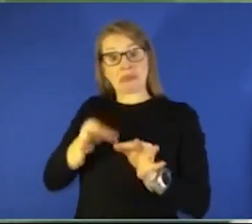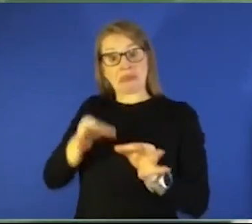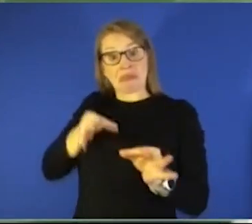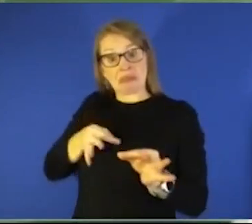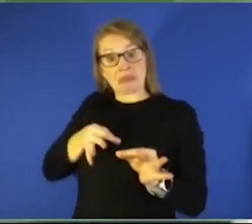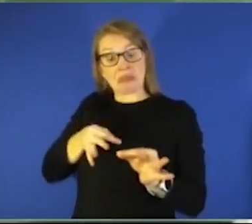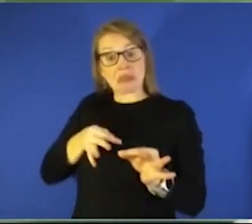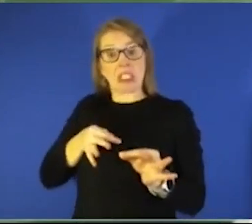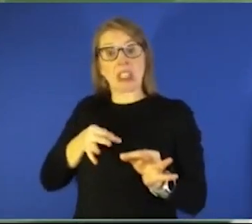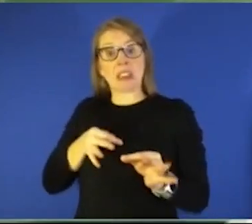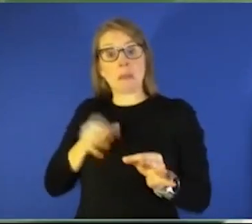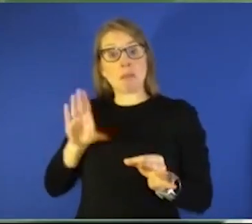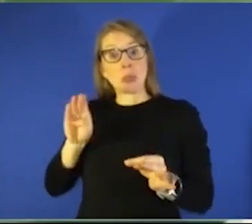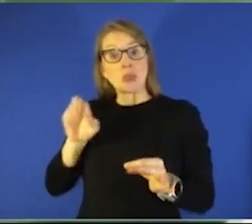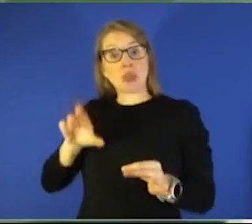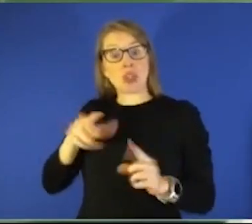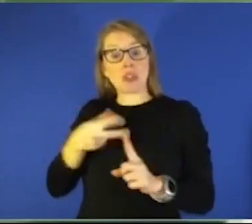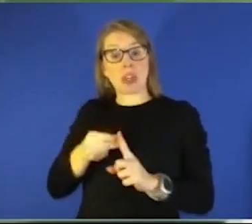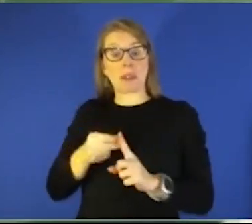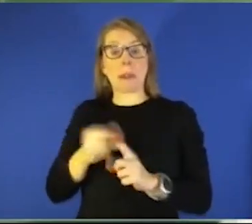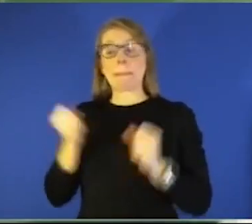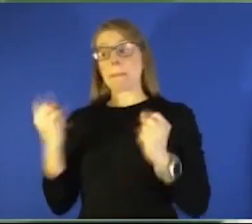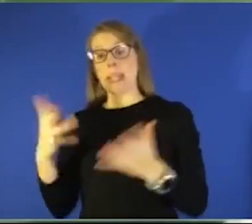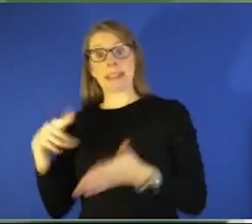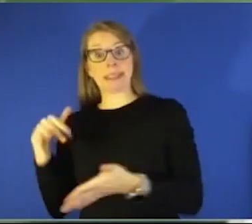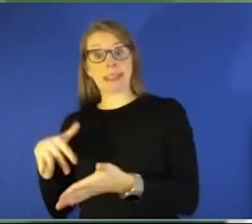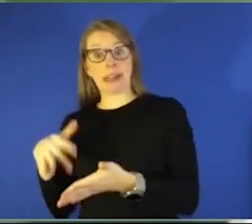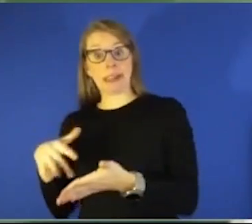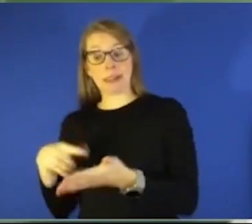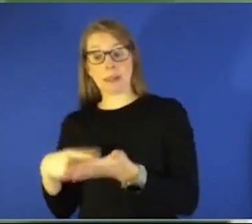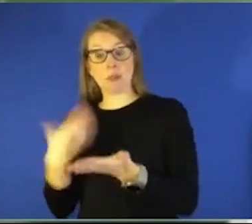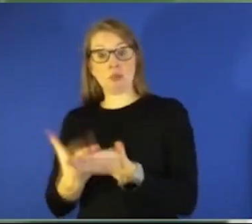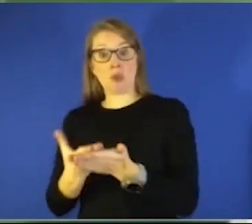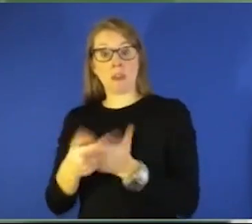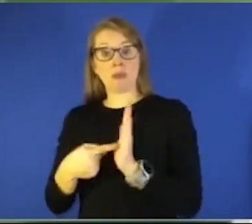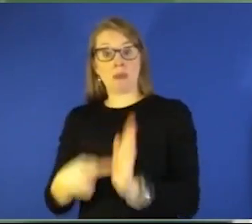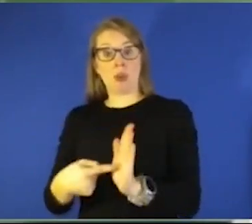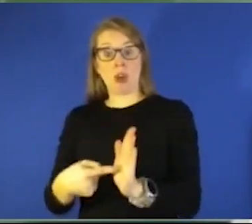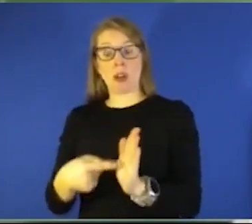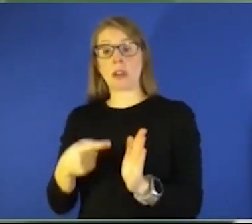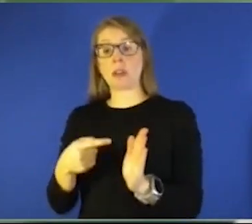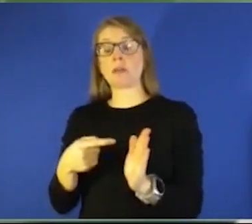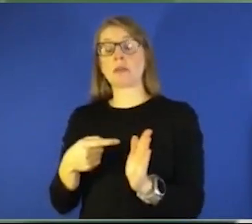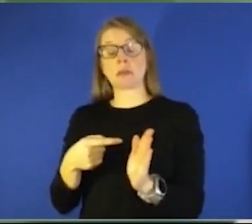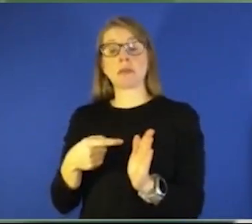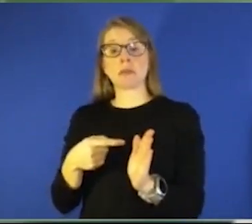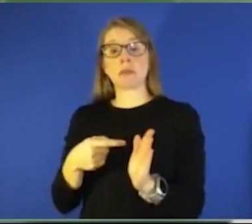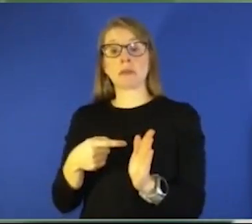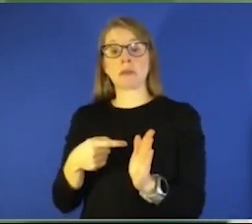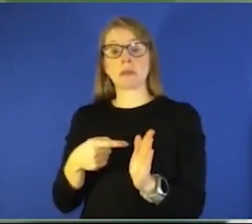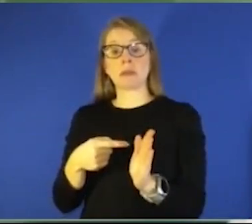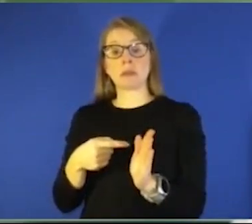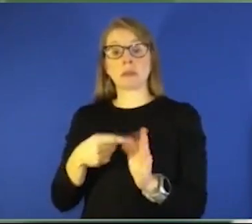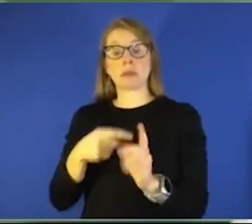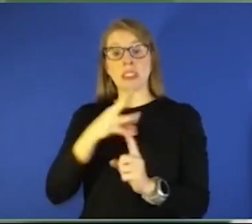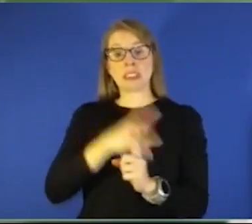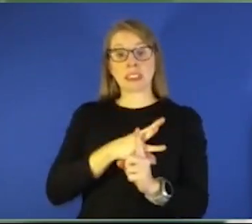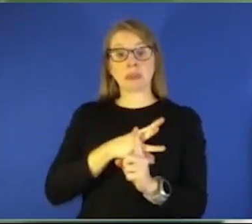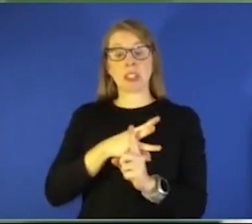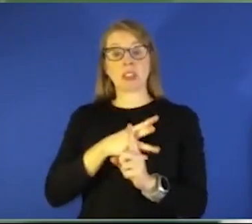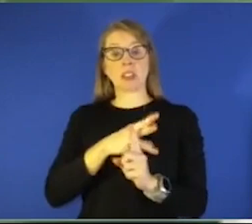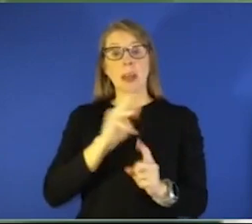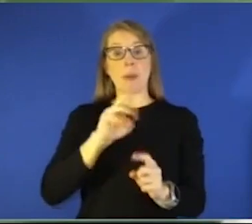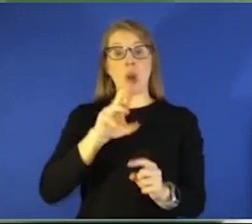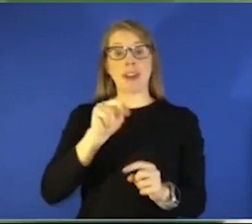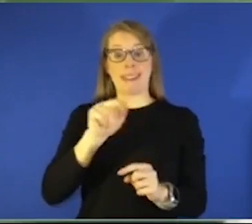studies done so far indicate that the best chance for your immune response is after this length of interval,